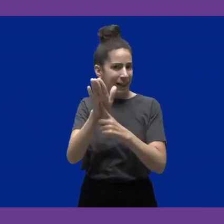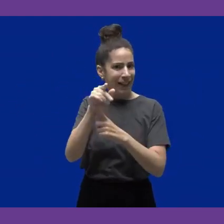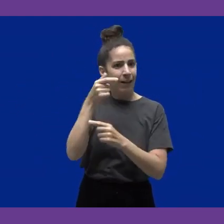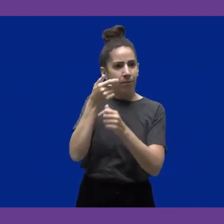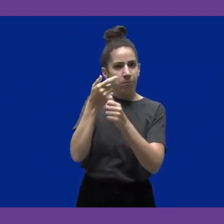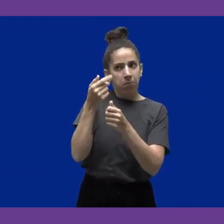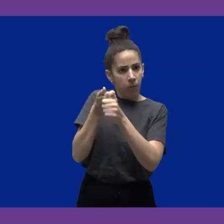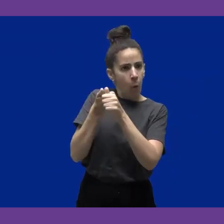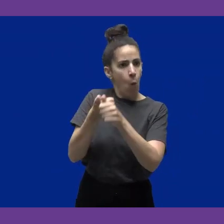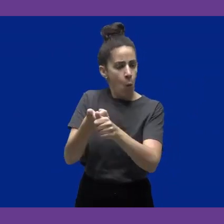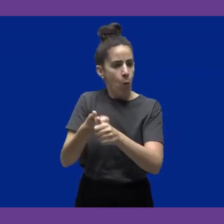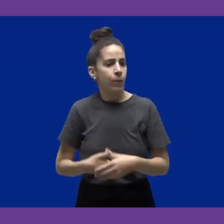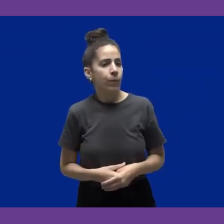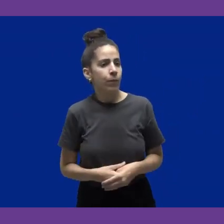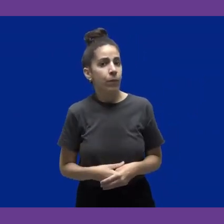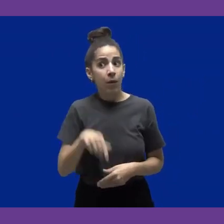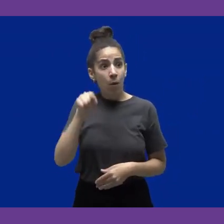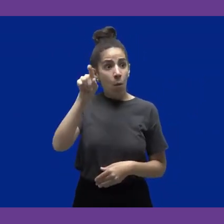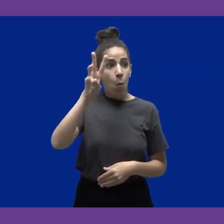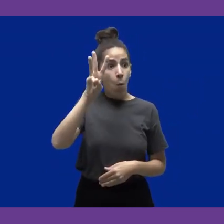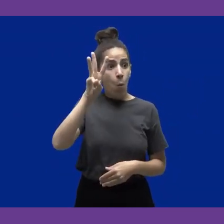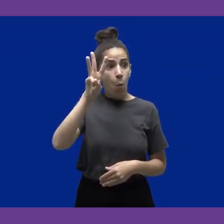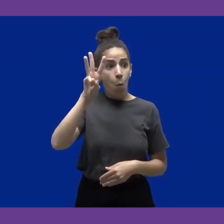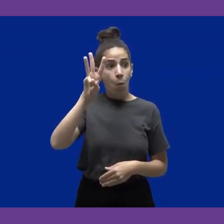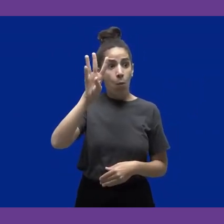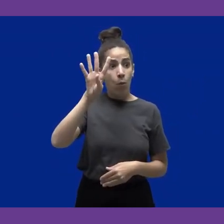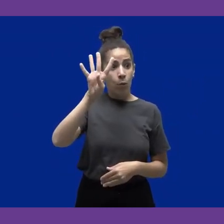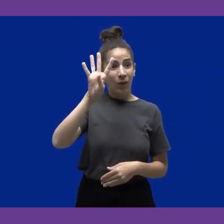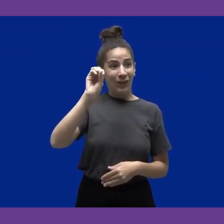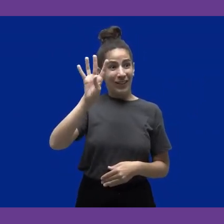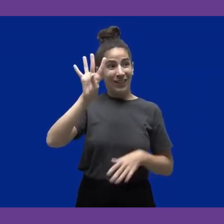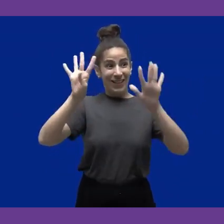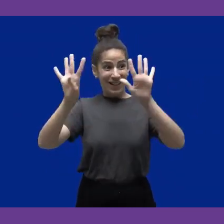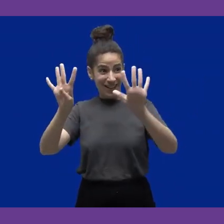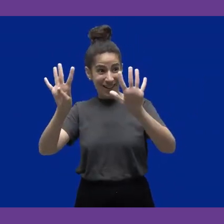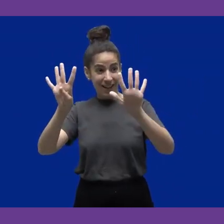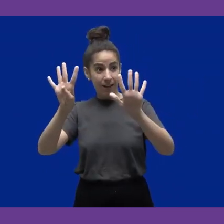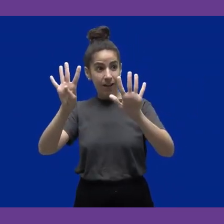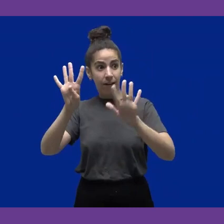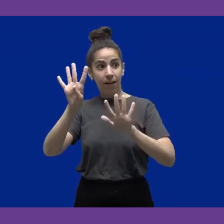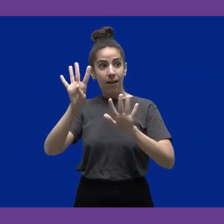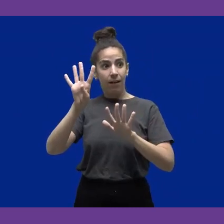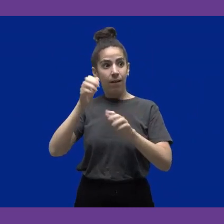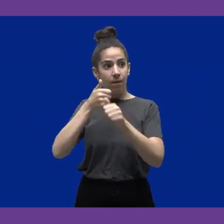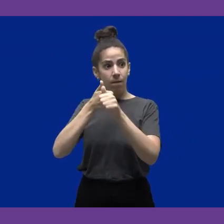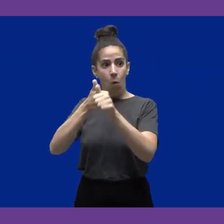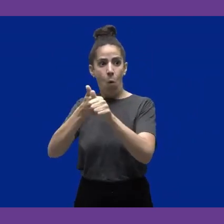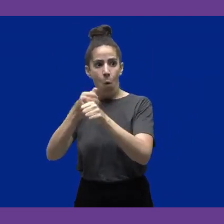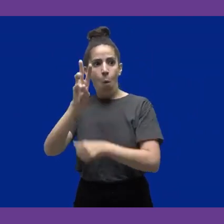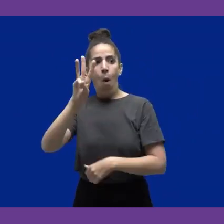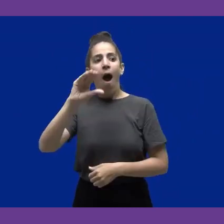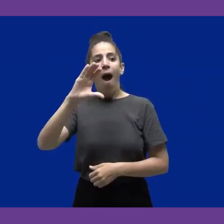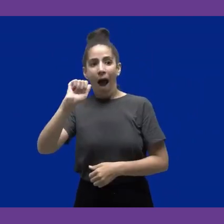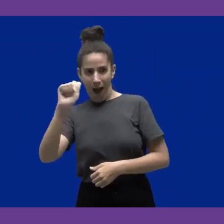So 31549 is broader than WCAG, but at the same time, if you are already